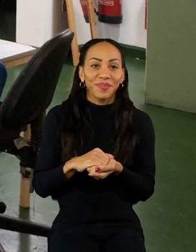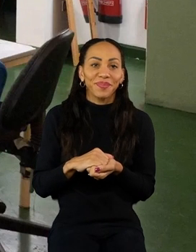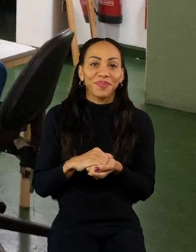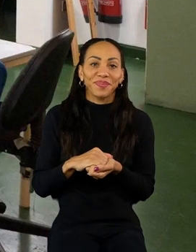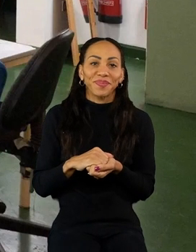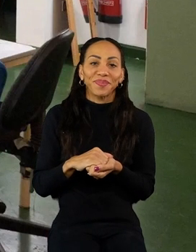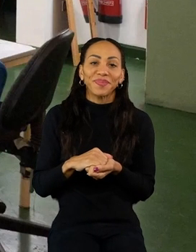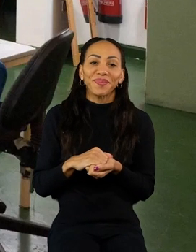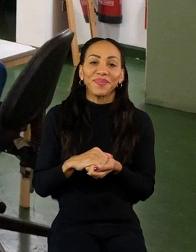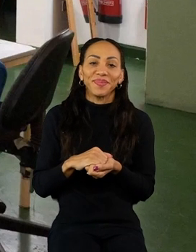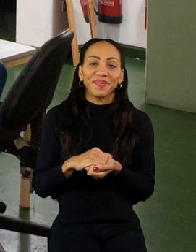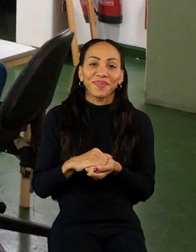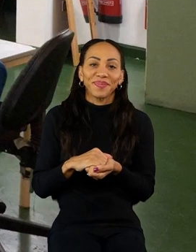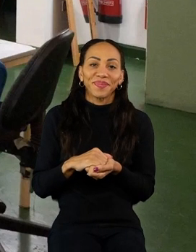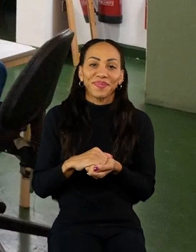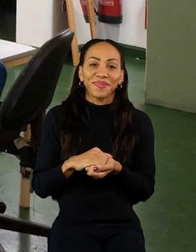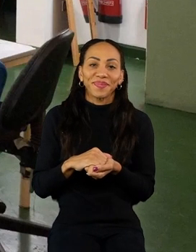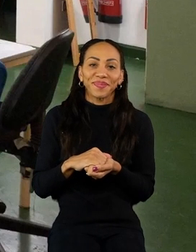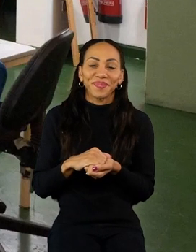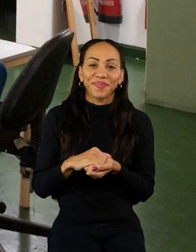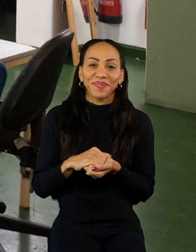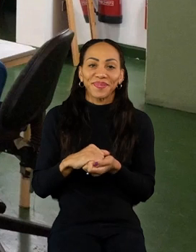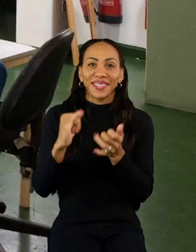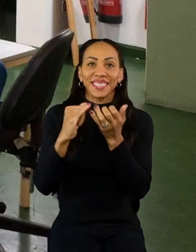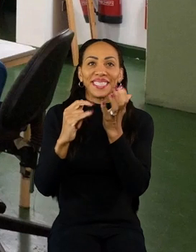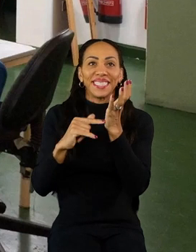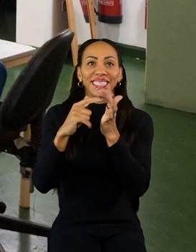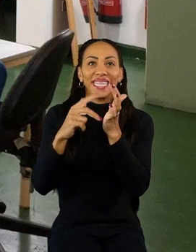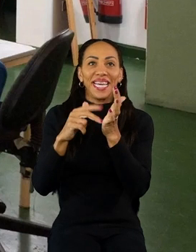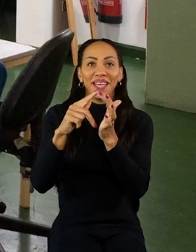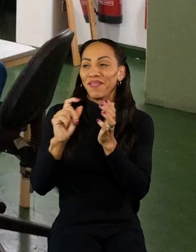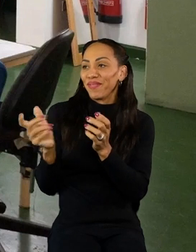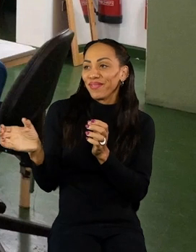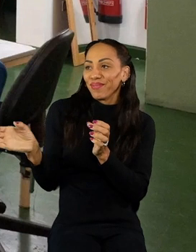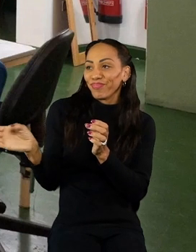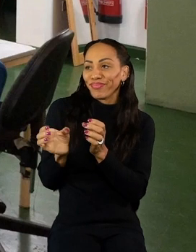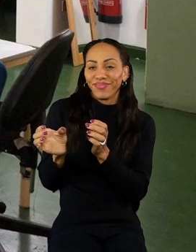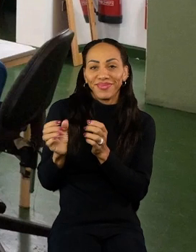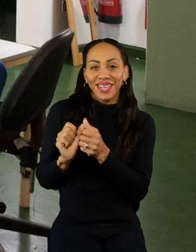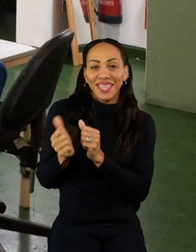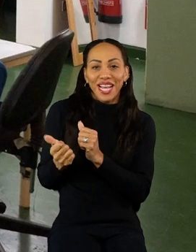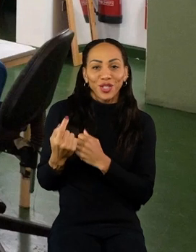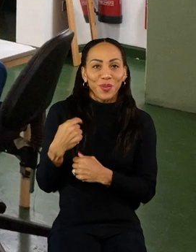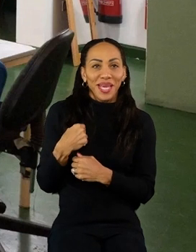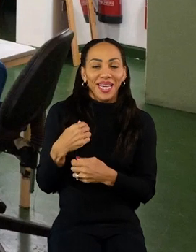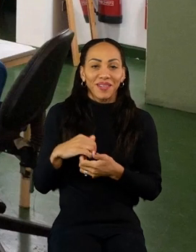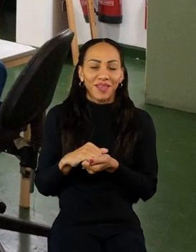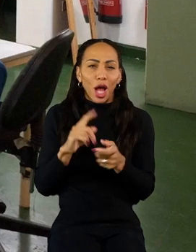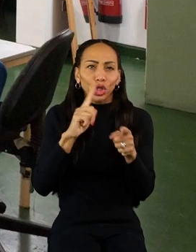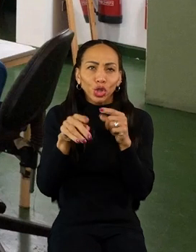there we go. Let's get you in there, and then let's put you in here next to me. Just 1 second,